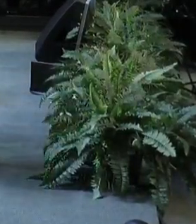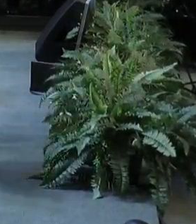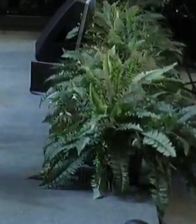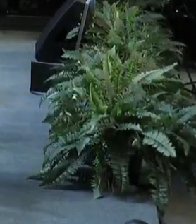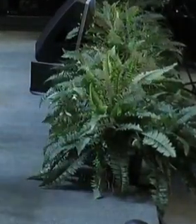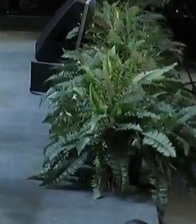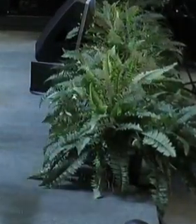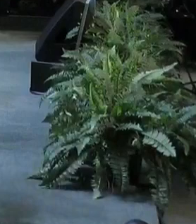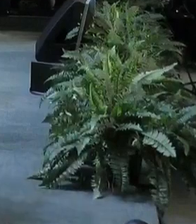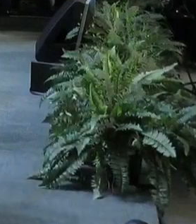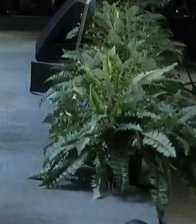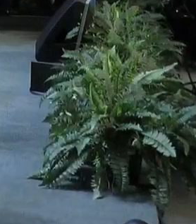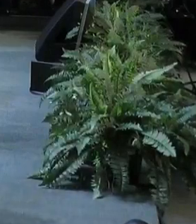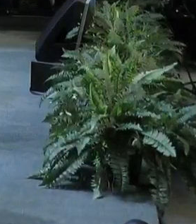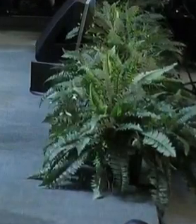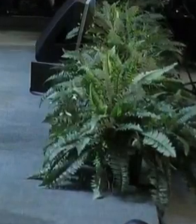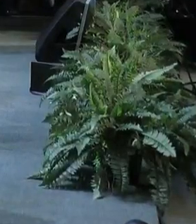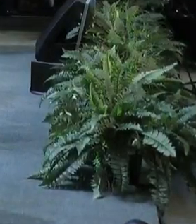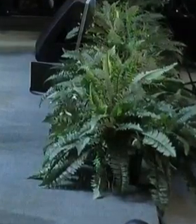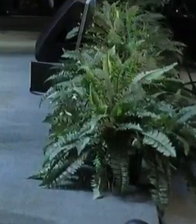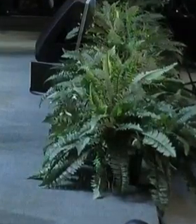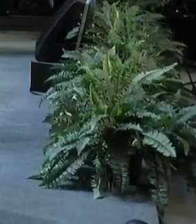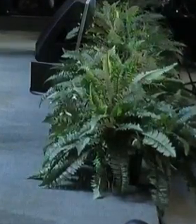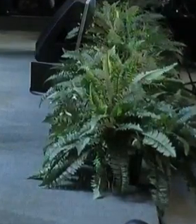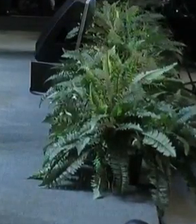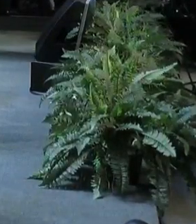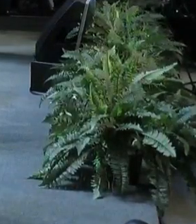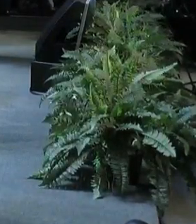Caleb Jared Little.